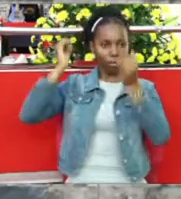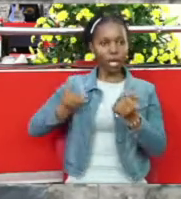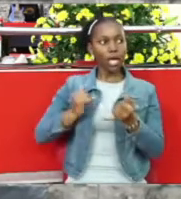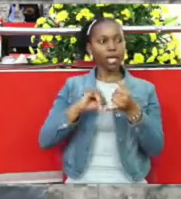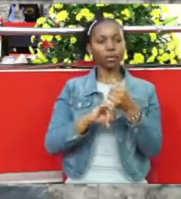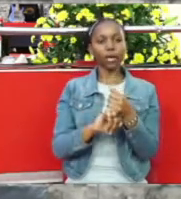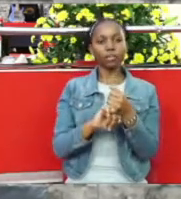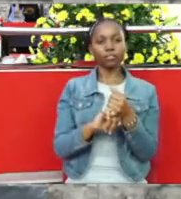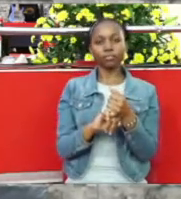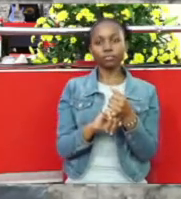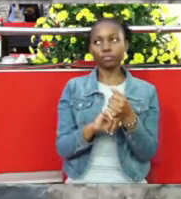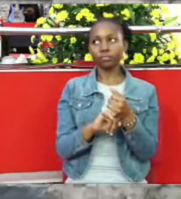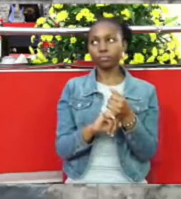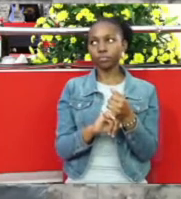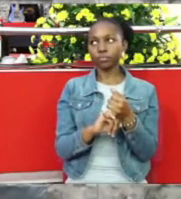They